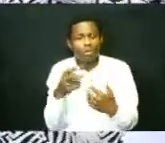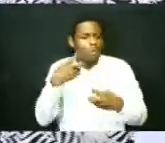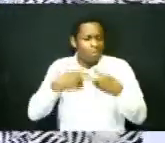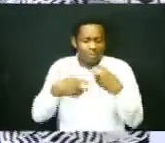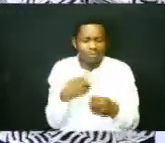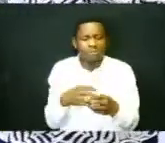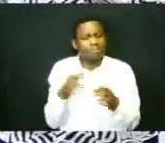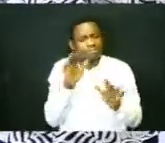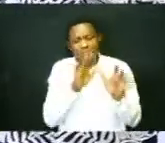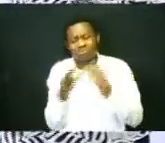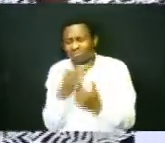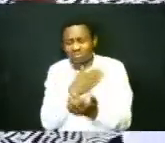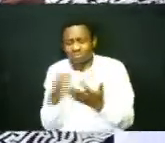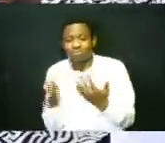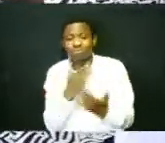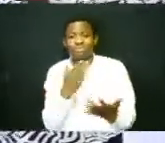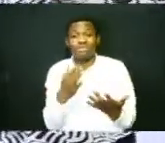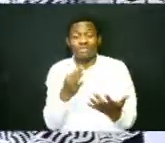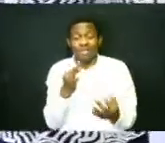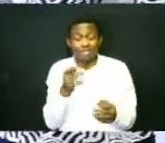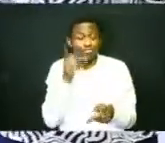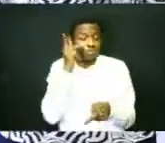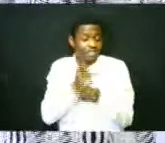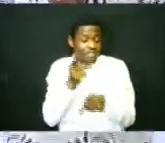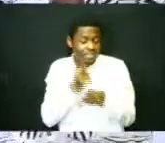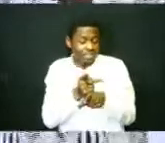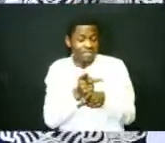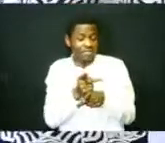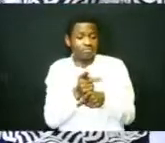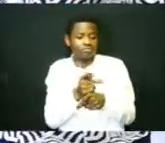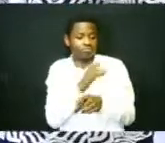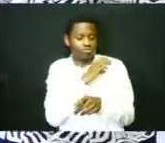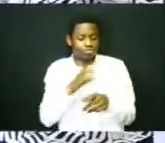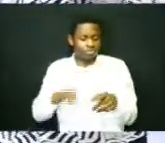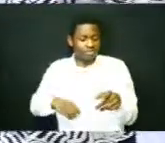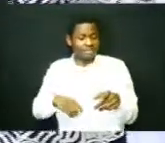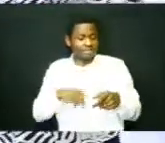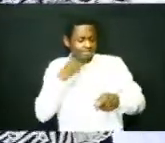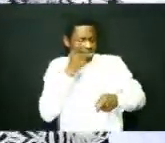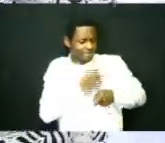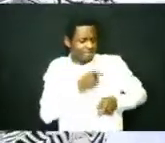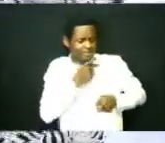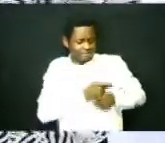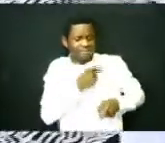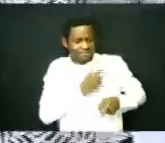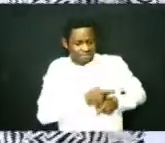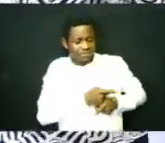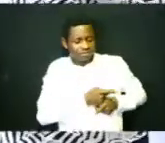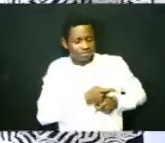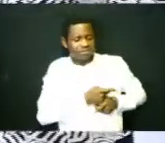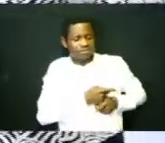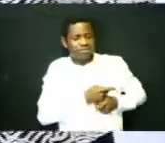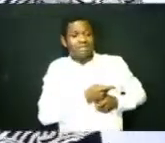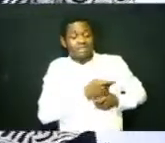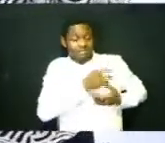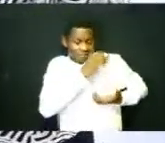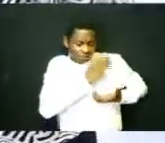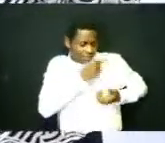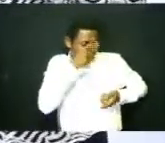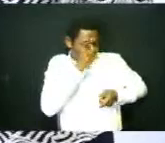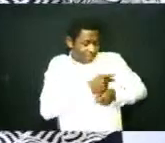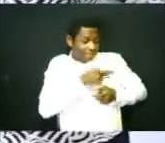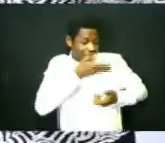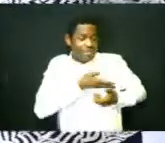circumstance, because you are going to carry him, you find favor. And once you find favor with the